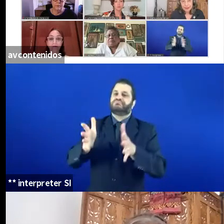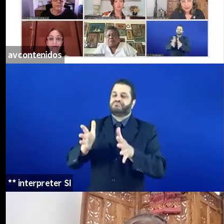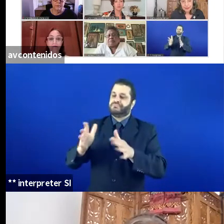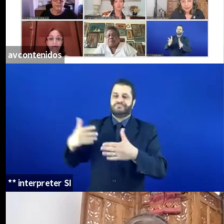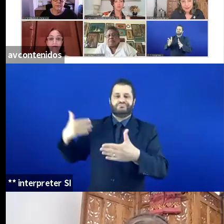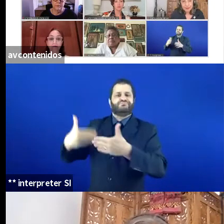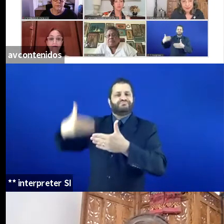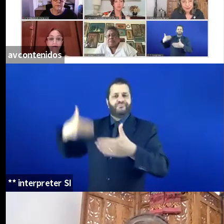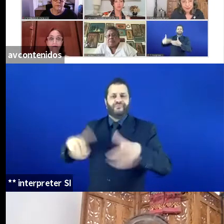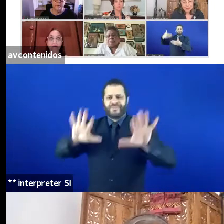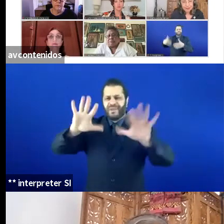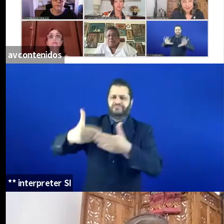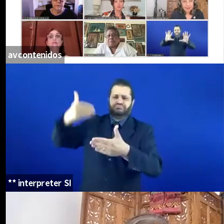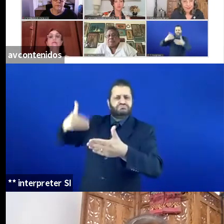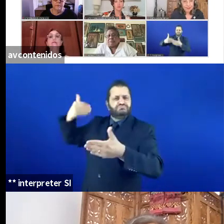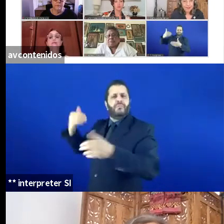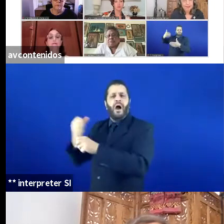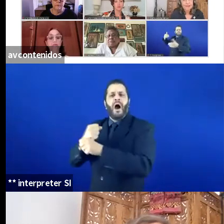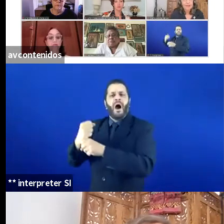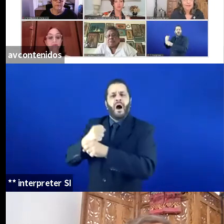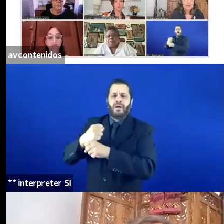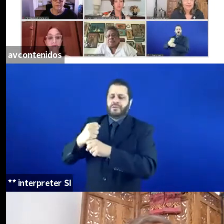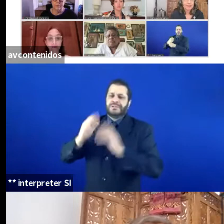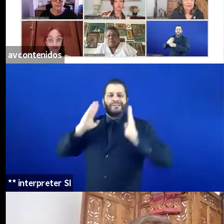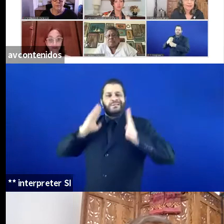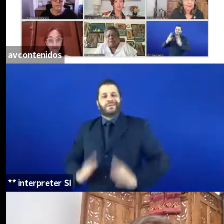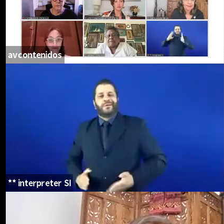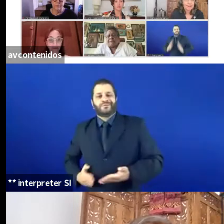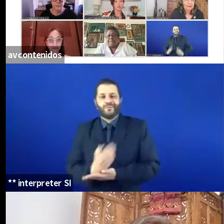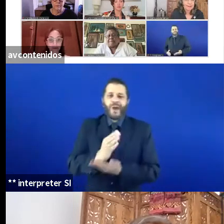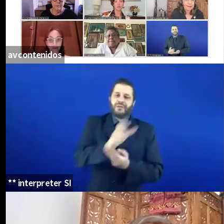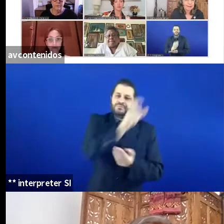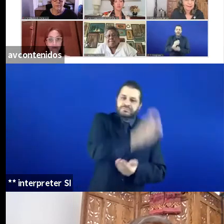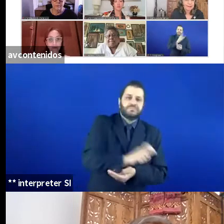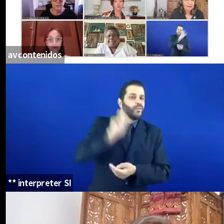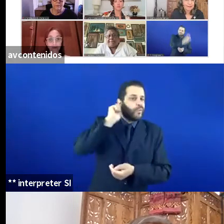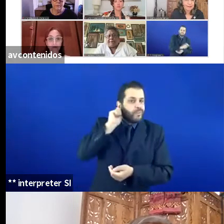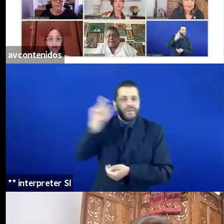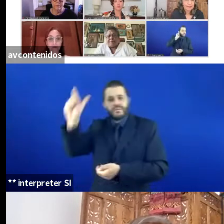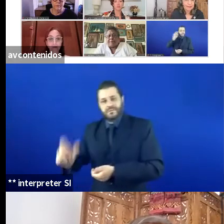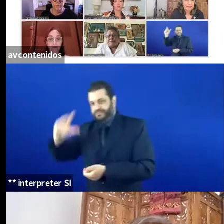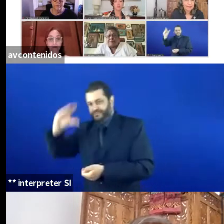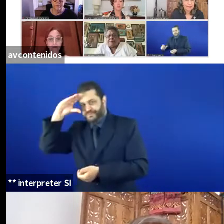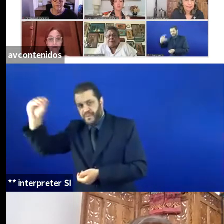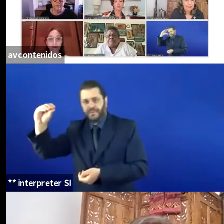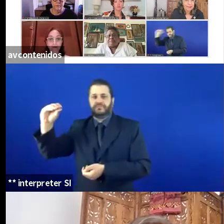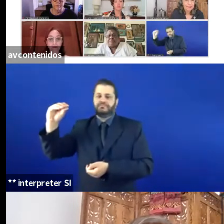human rights, and to identify opportunities and recommendations for further